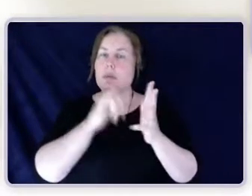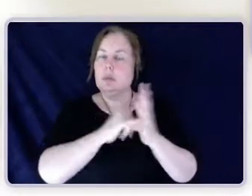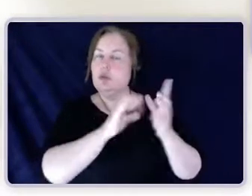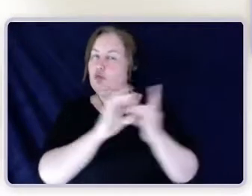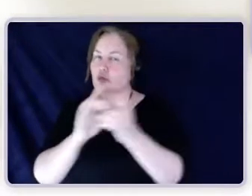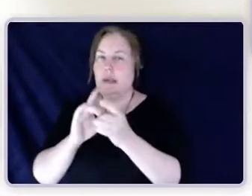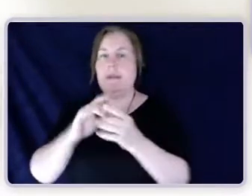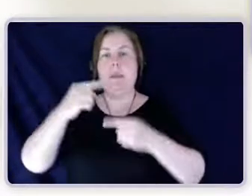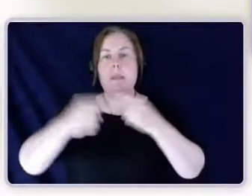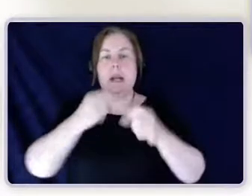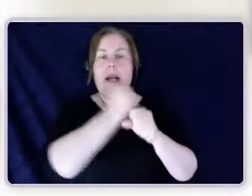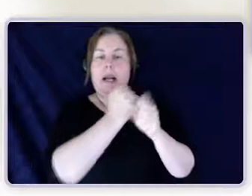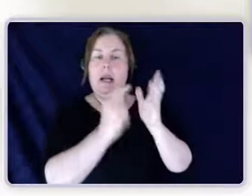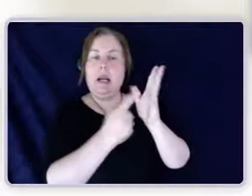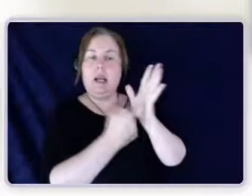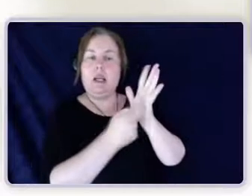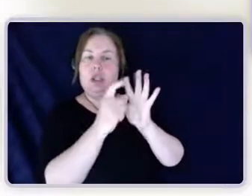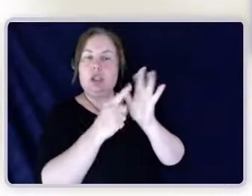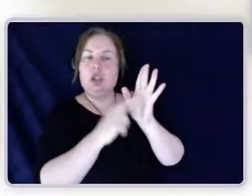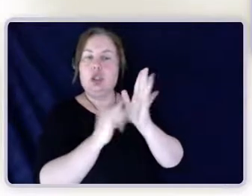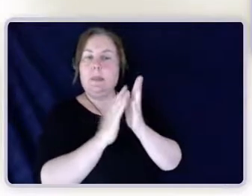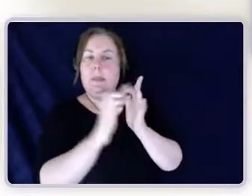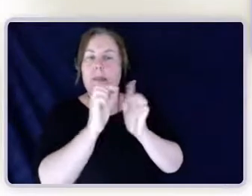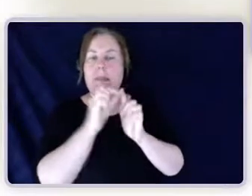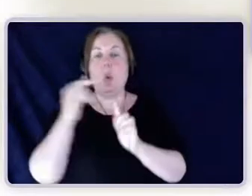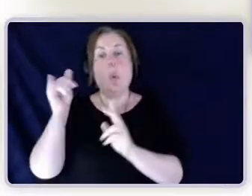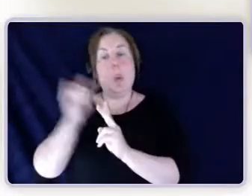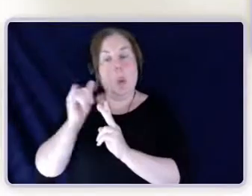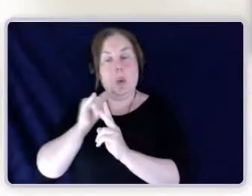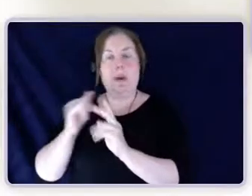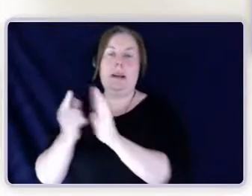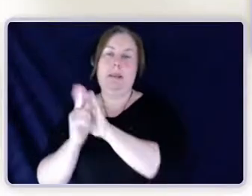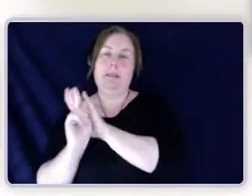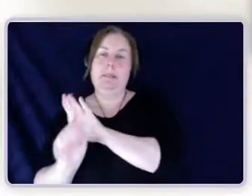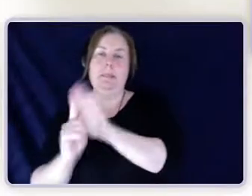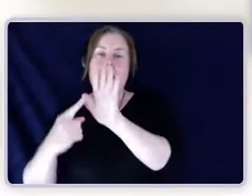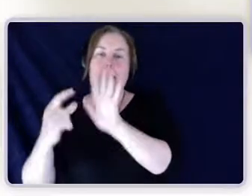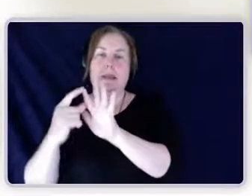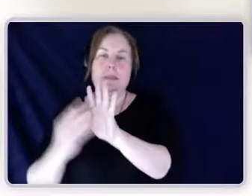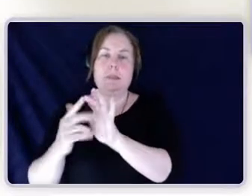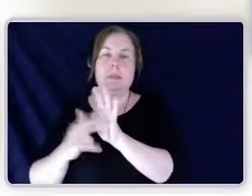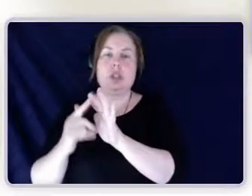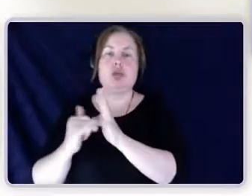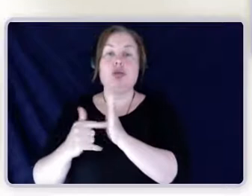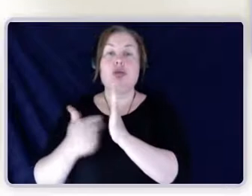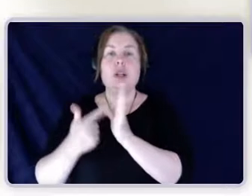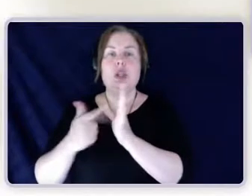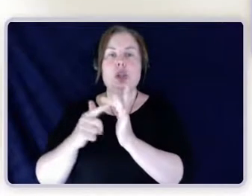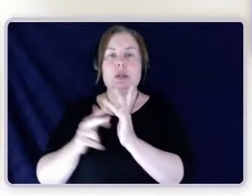administration. And I'll just quickly go through these here. I think all of this information will be kept and recorded